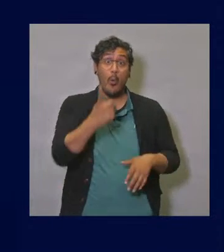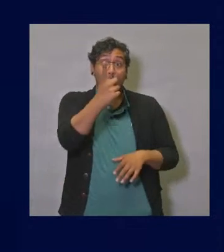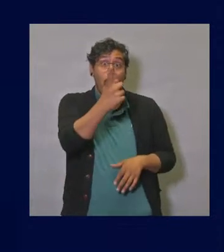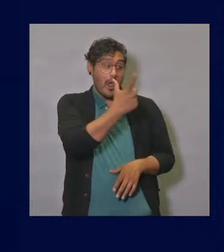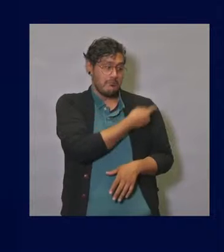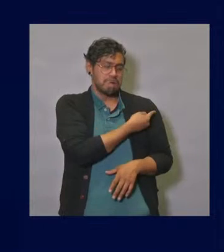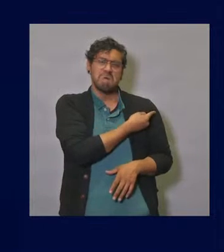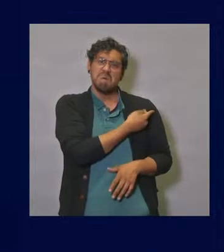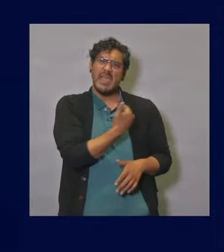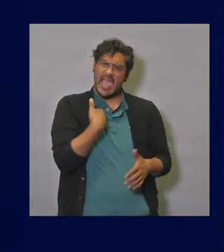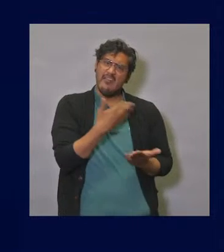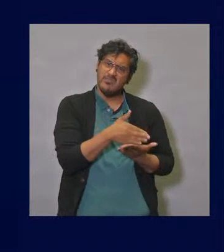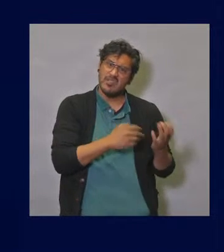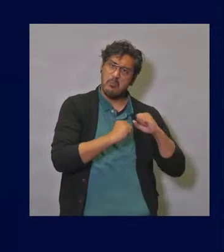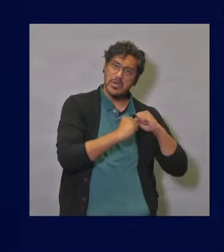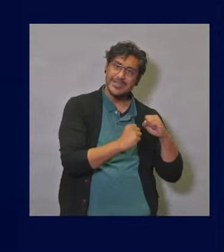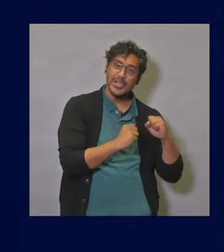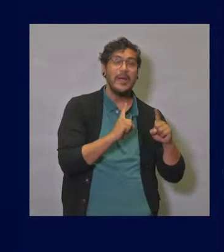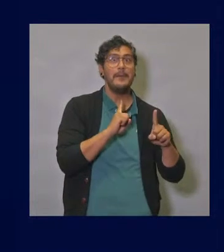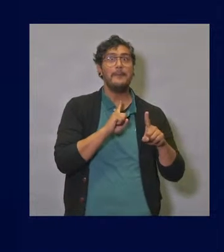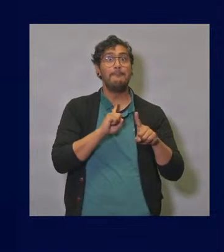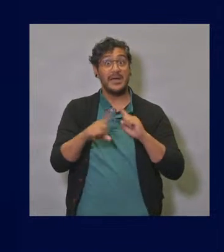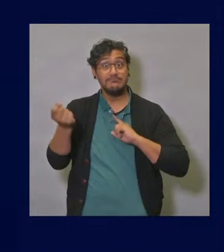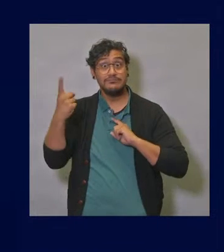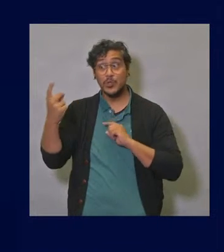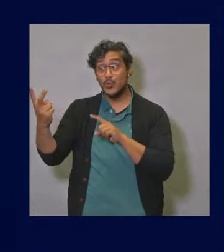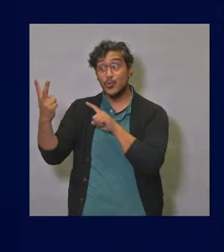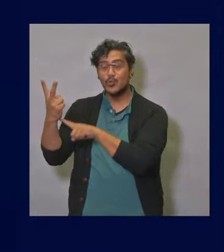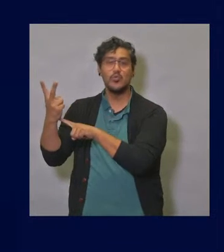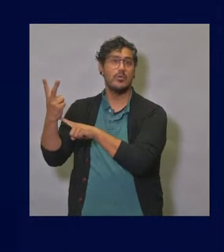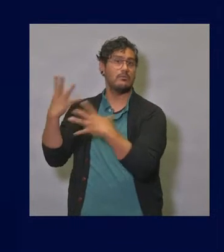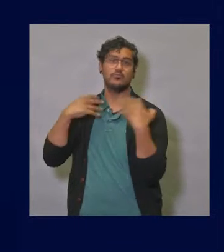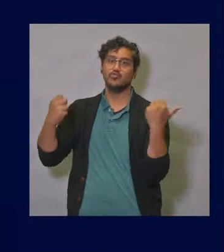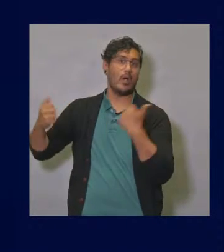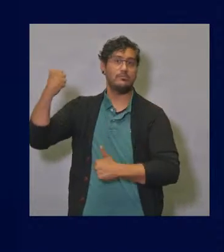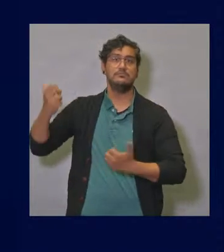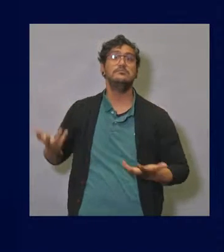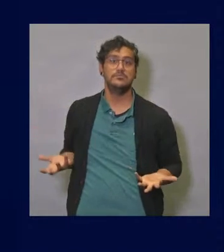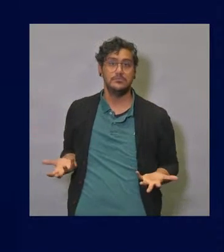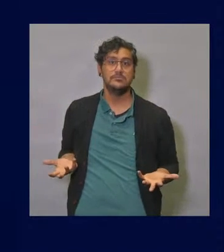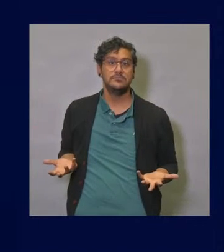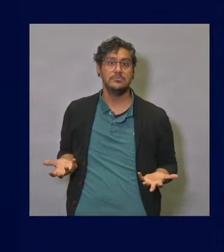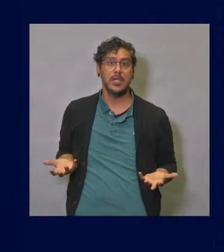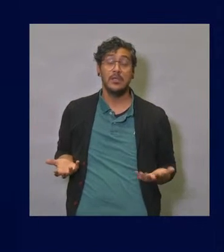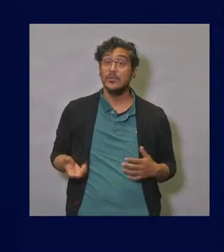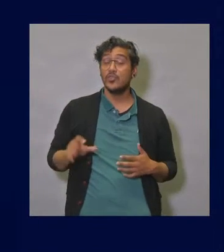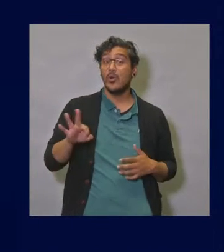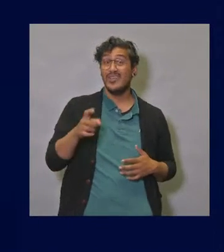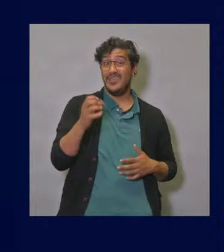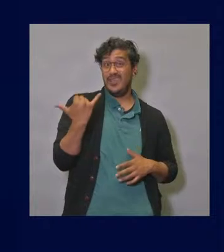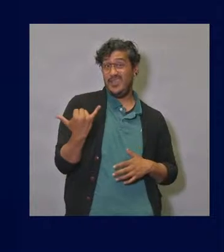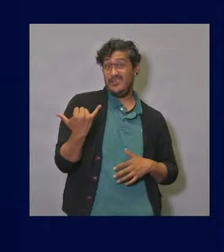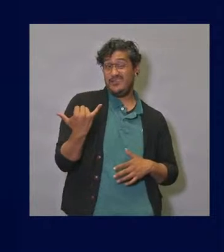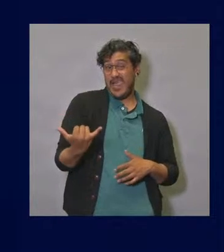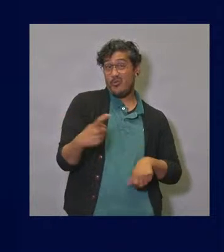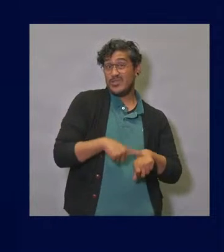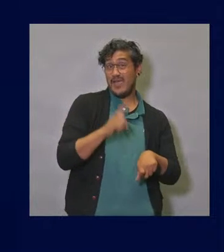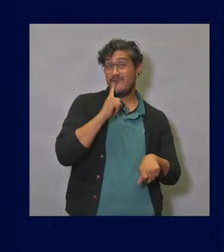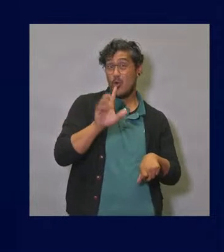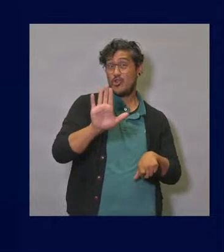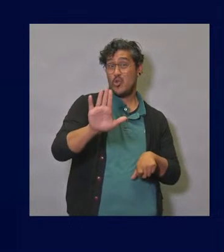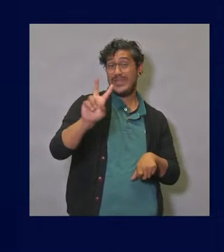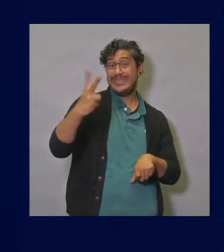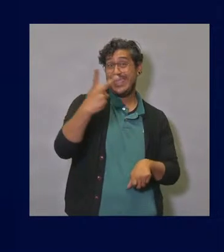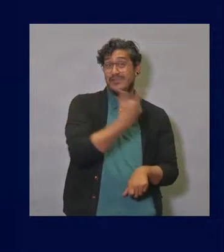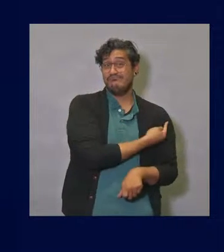as strong a level of protection as what 2 doses offer. So if you're overdue for your second dose, come back to us and